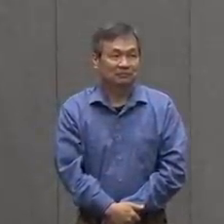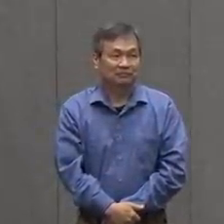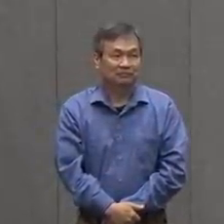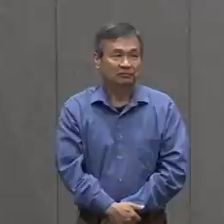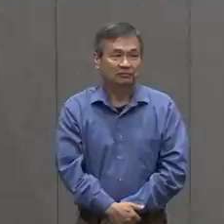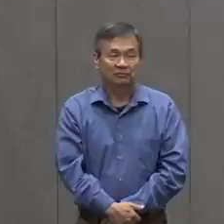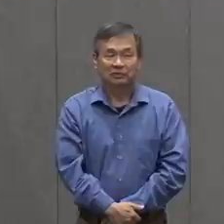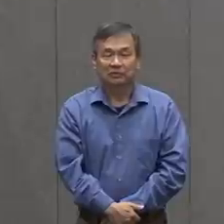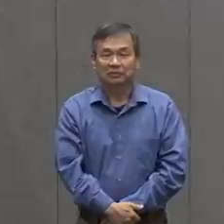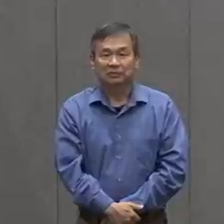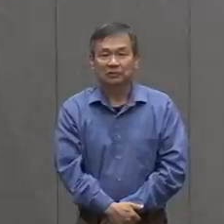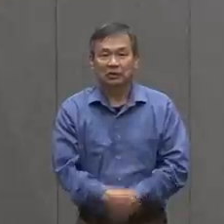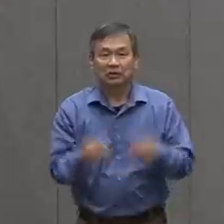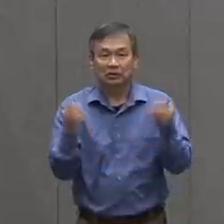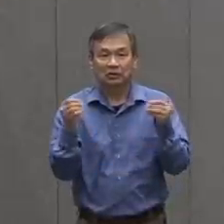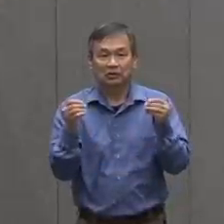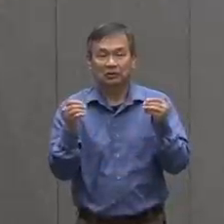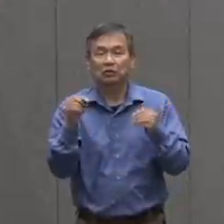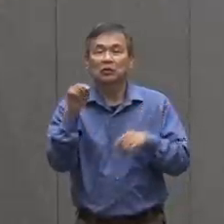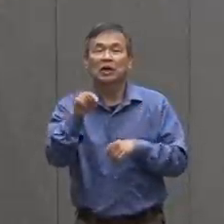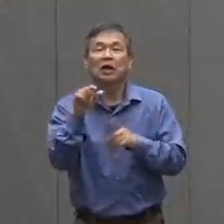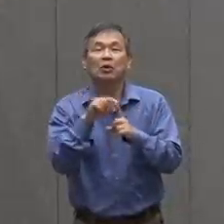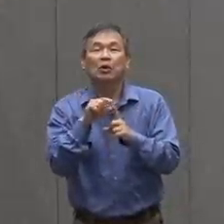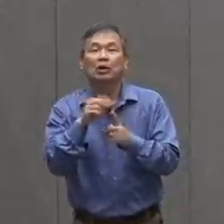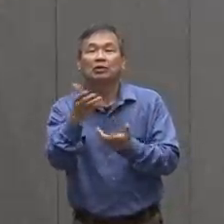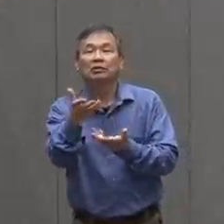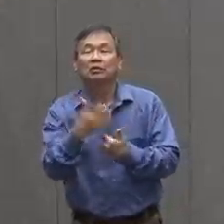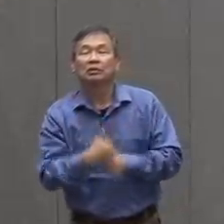Do you know what this says?